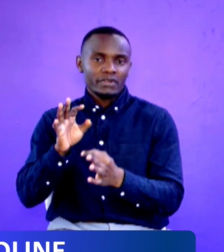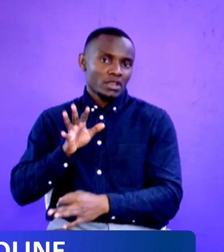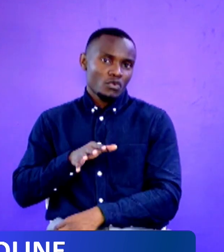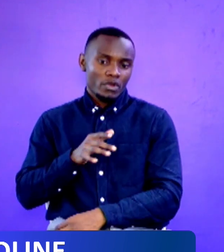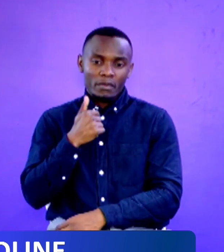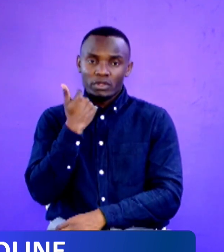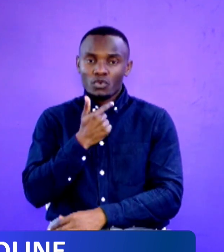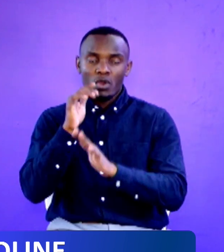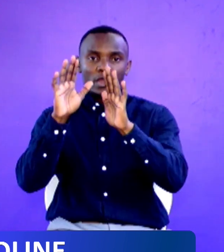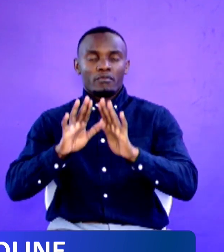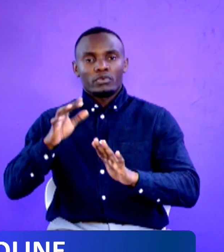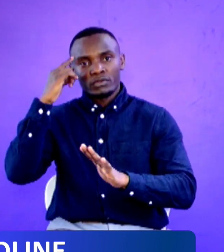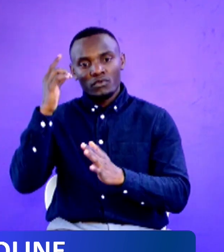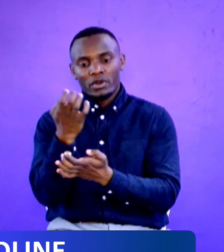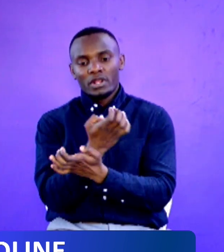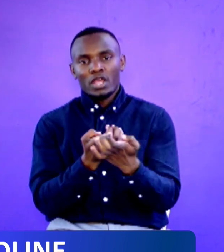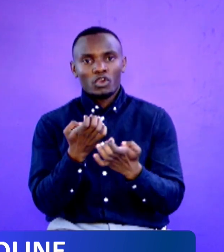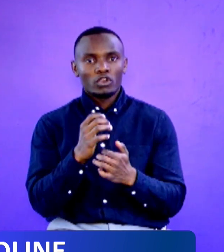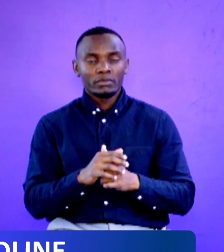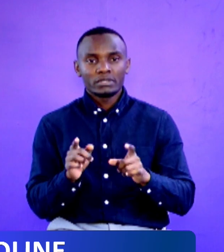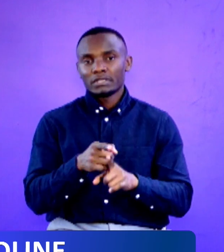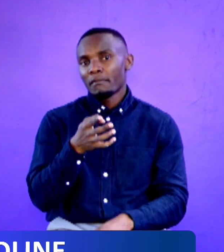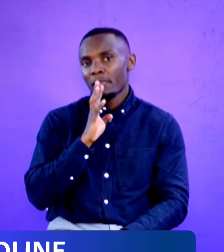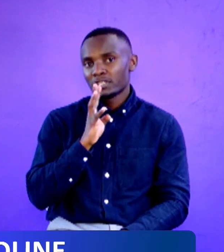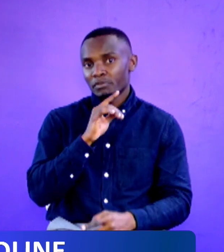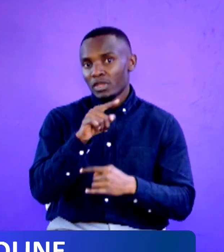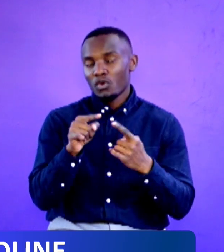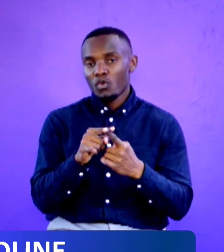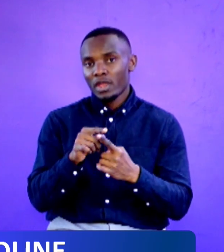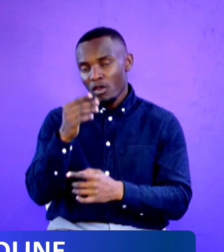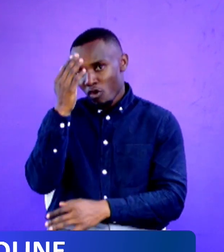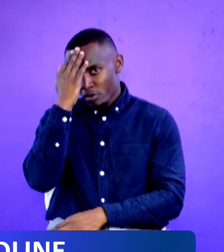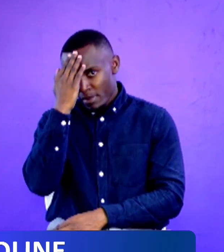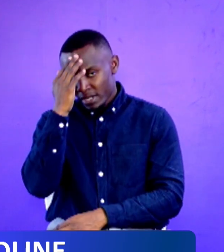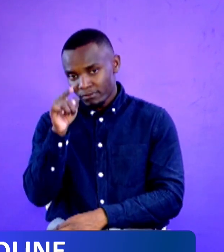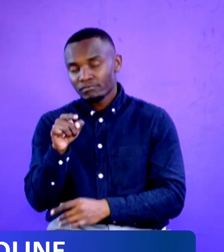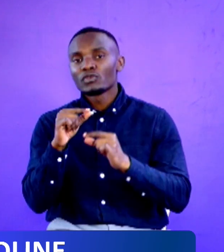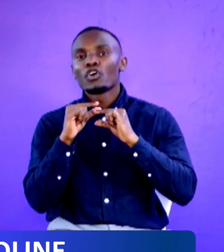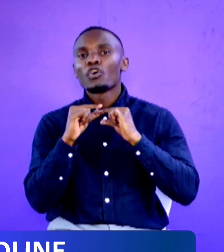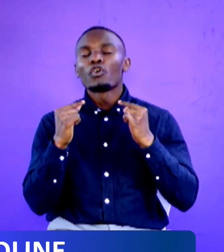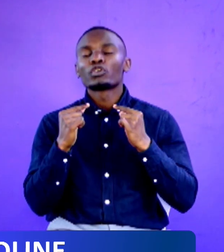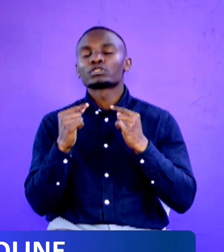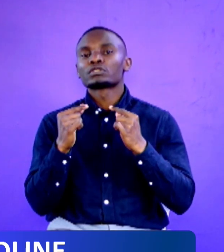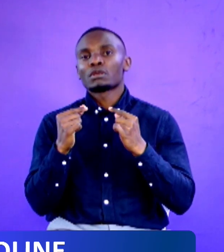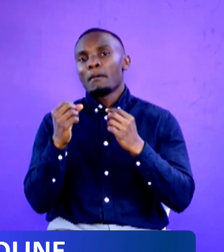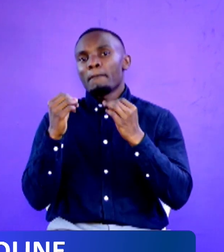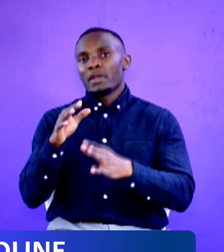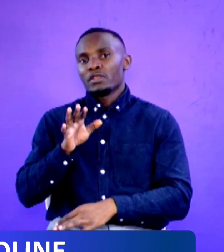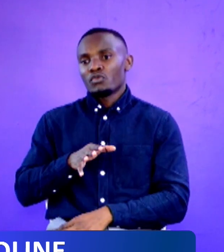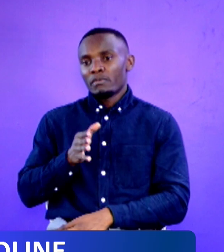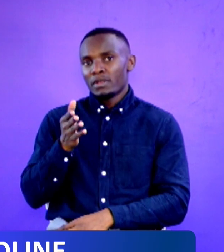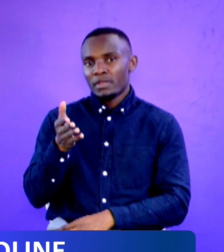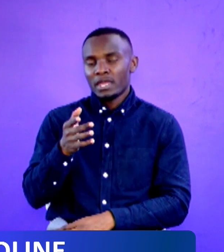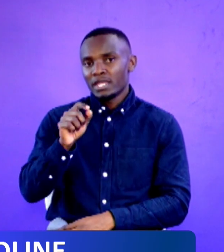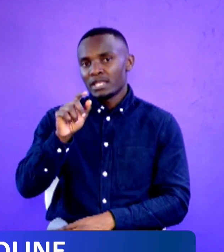on Monday, when he hosted over 5,000 women from Meru County at home in Irondwoni, Tharaka Nithi County,